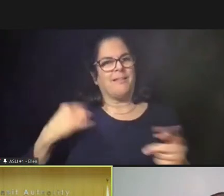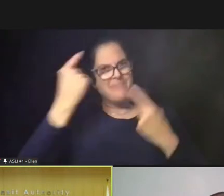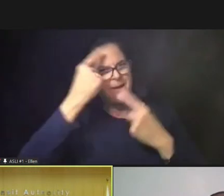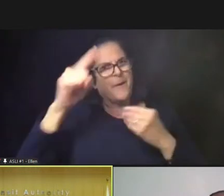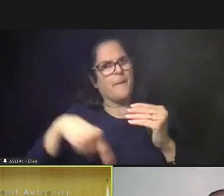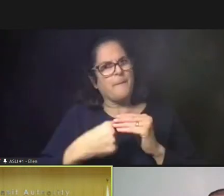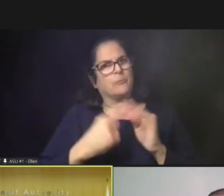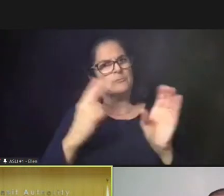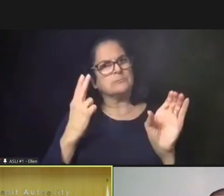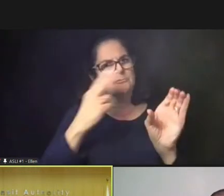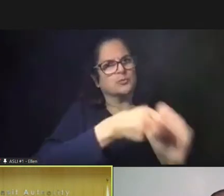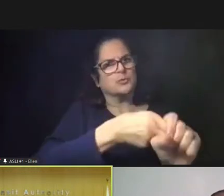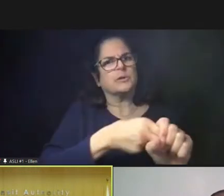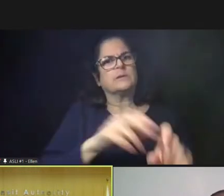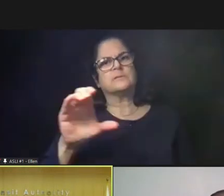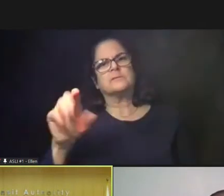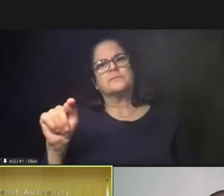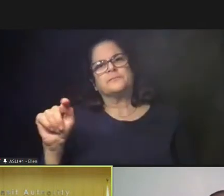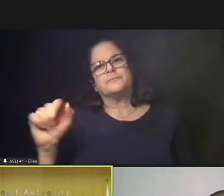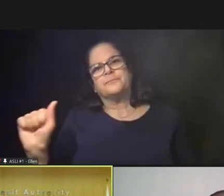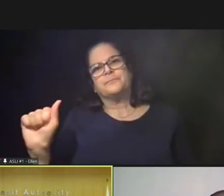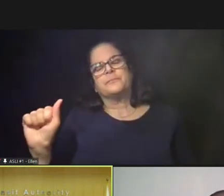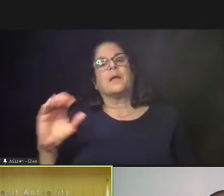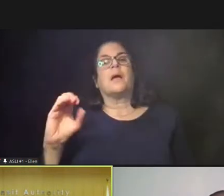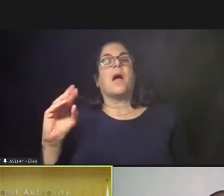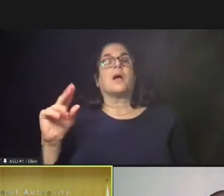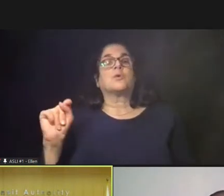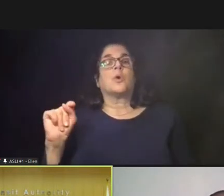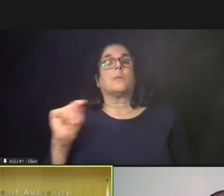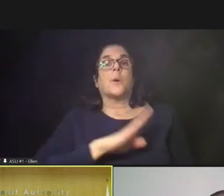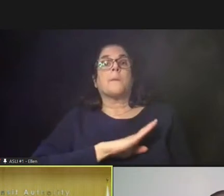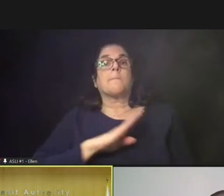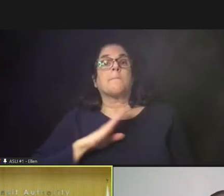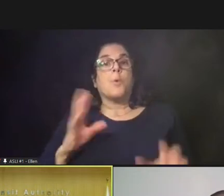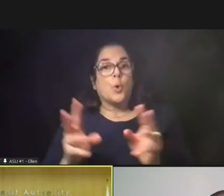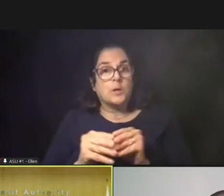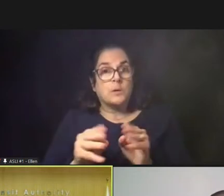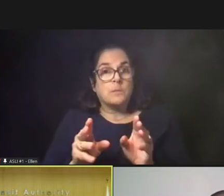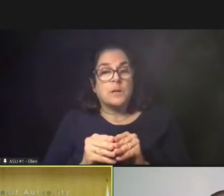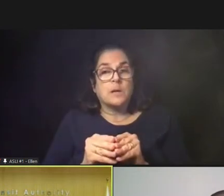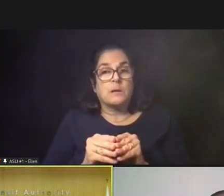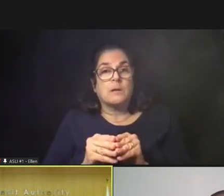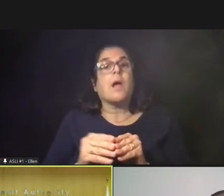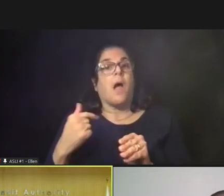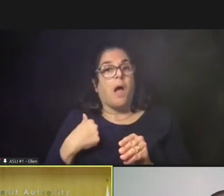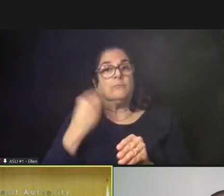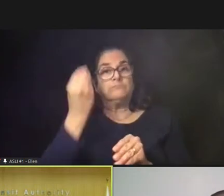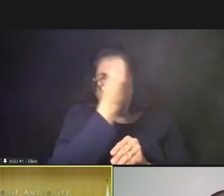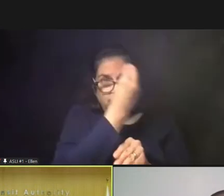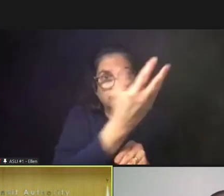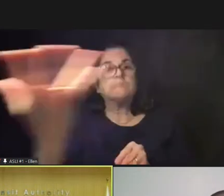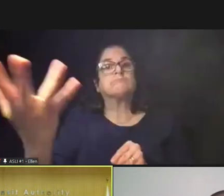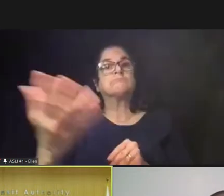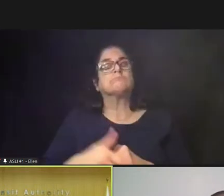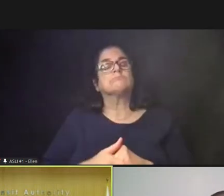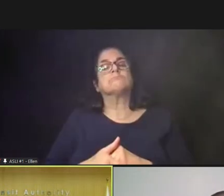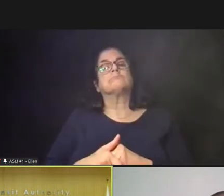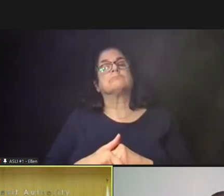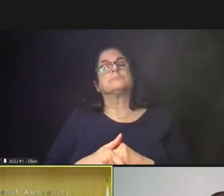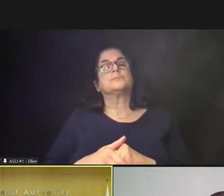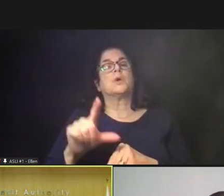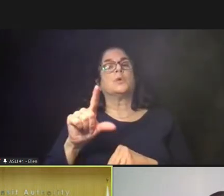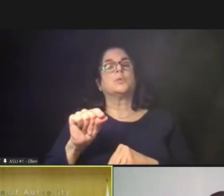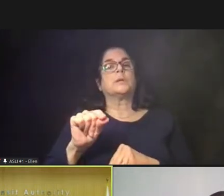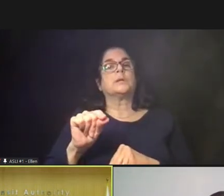CTA. At the October board meeting, I also advised this body that I was encouraged by the progress that we've been making on our